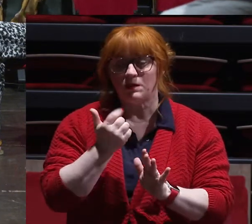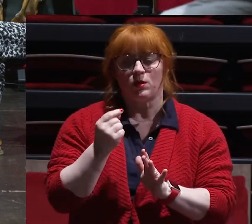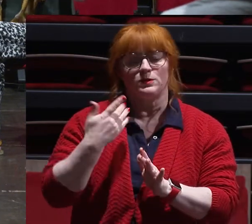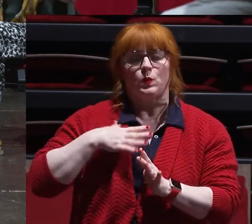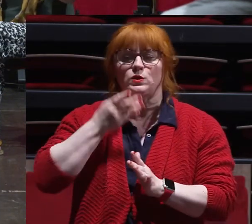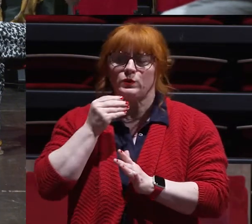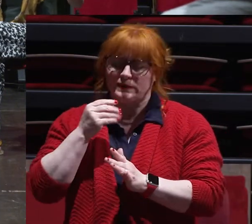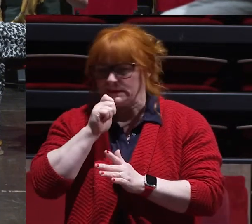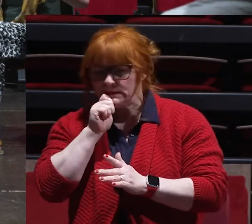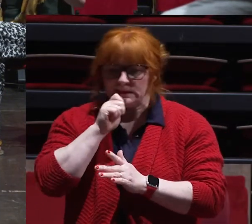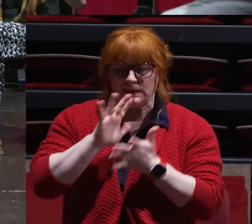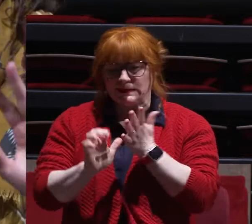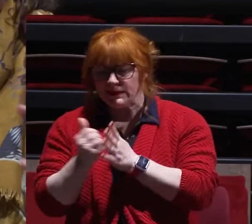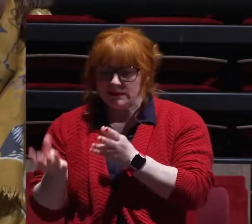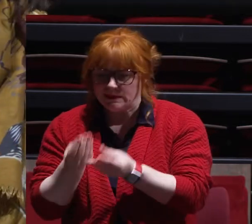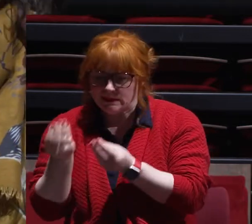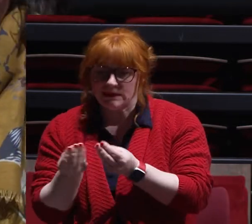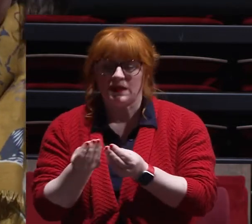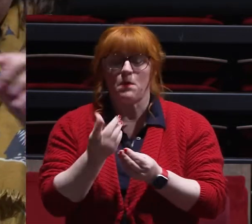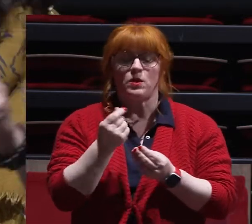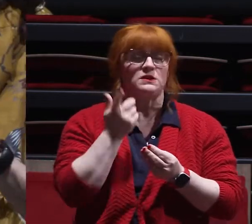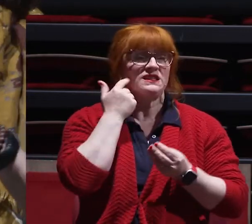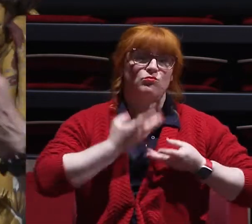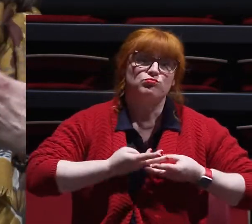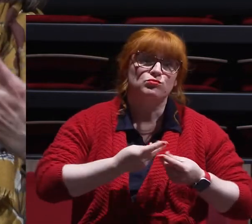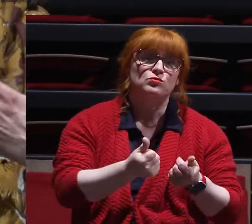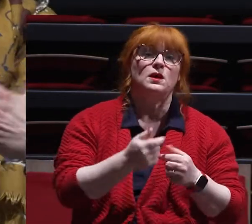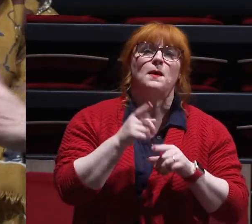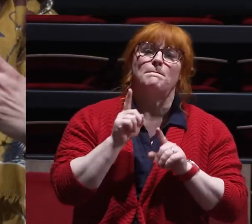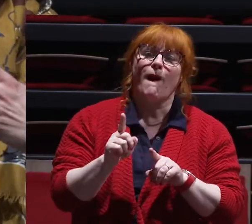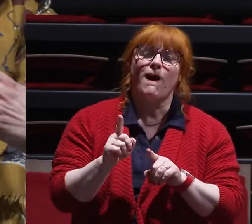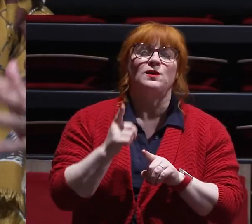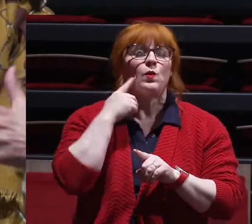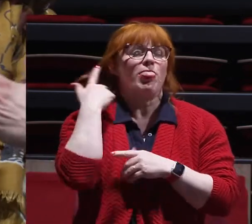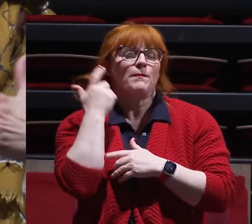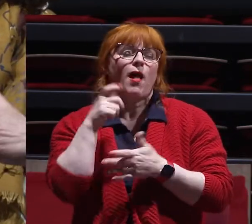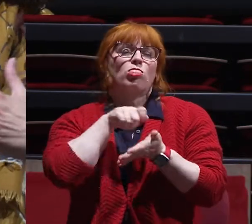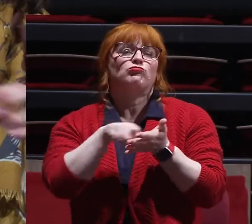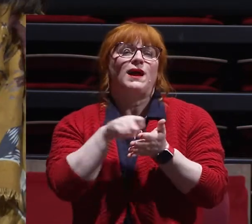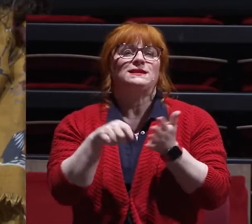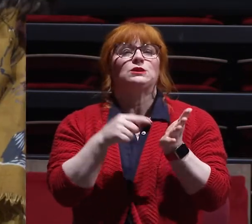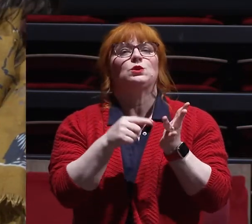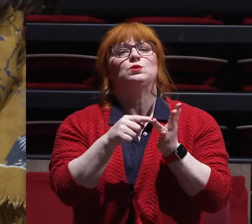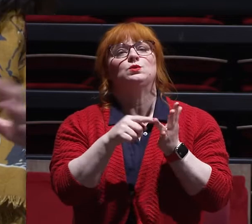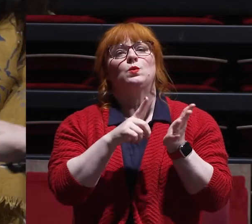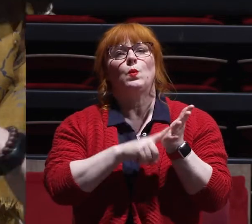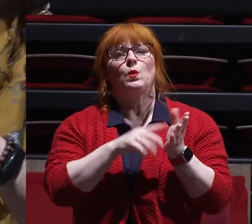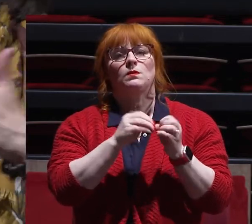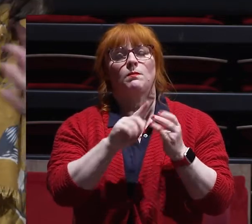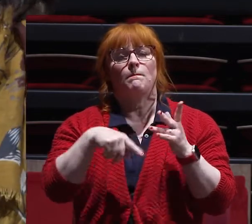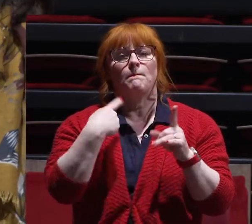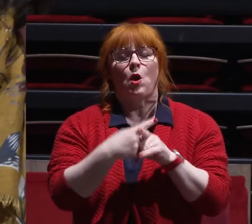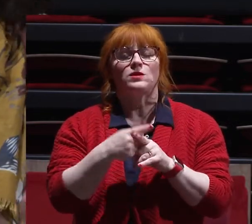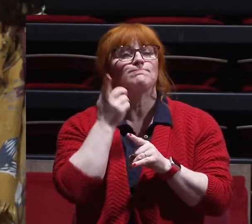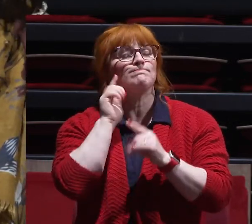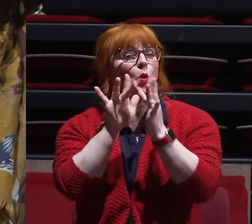might be, everything might flow so beautifully, it'll be fine. But if you're stuck or if there's something you want to try that's a bit different, you know, to open up. And there are